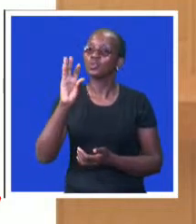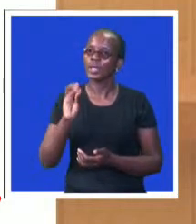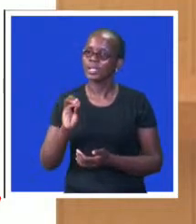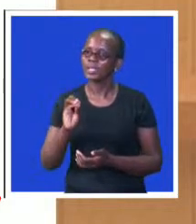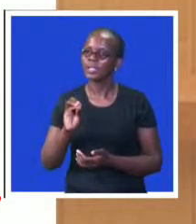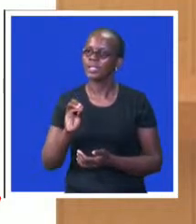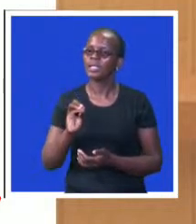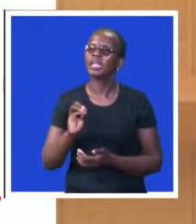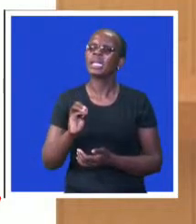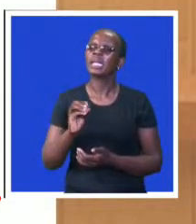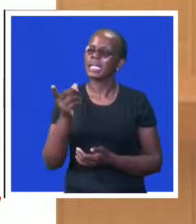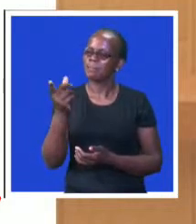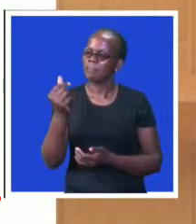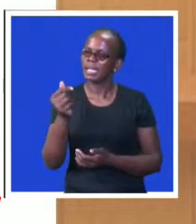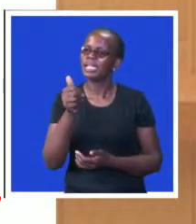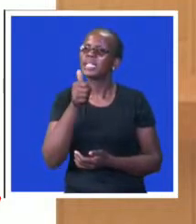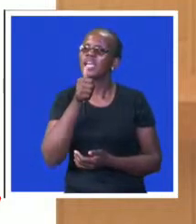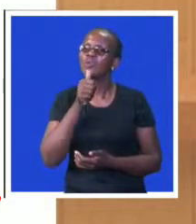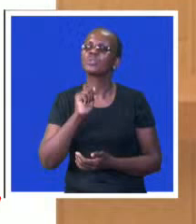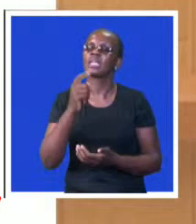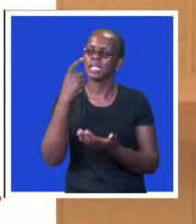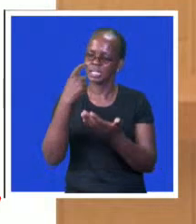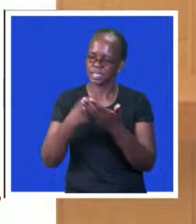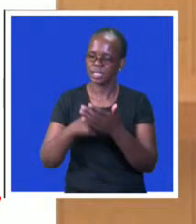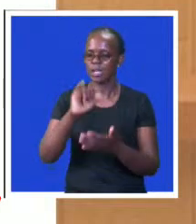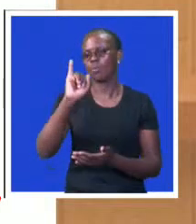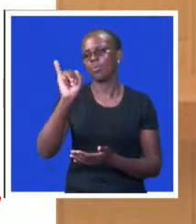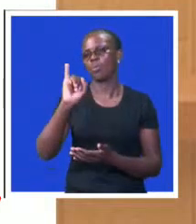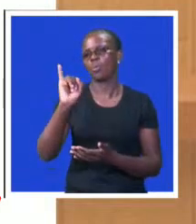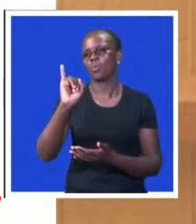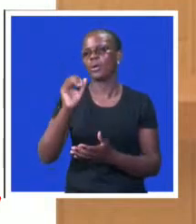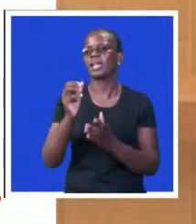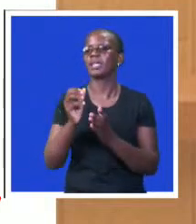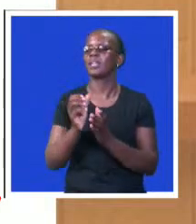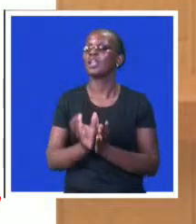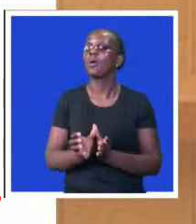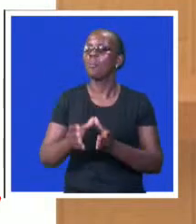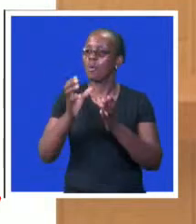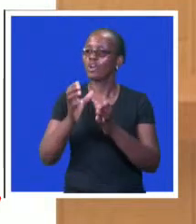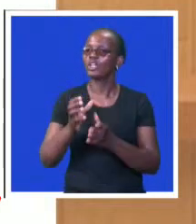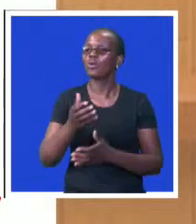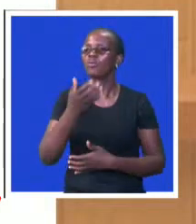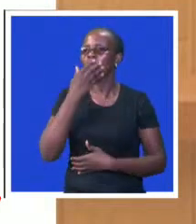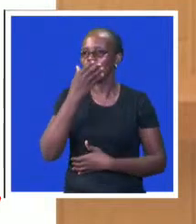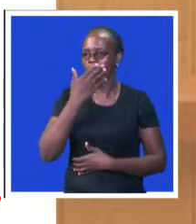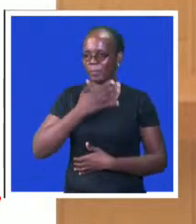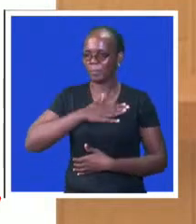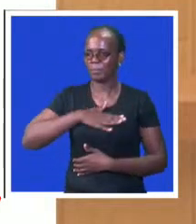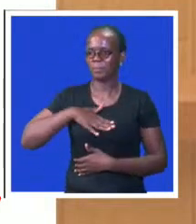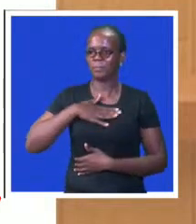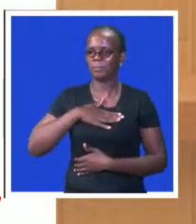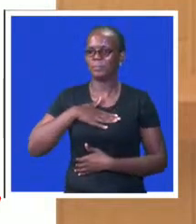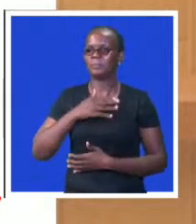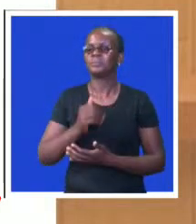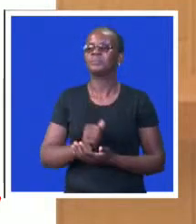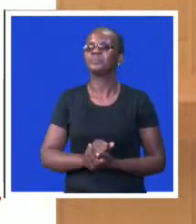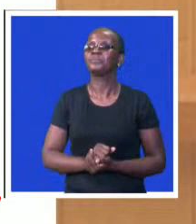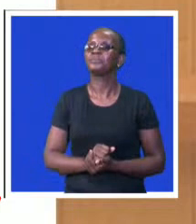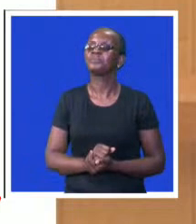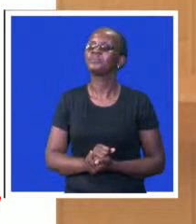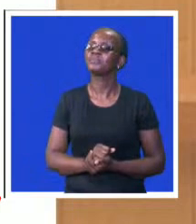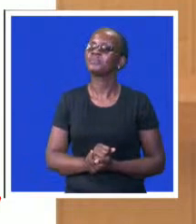of 1 bottle of. Is the cost price of 1 bottle